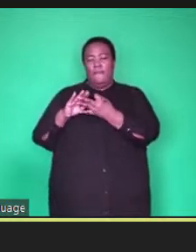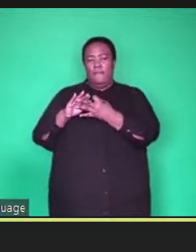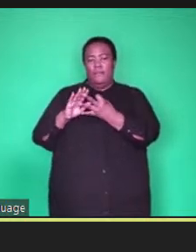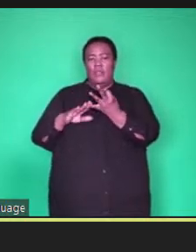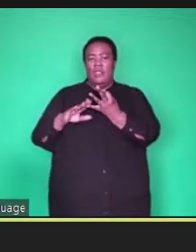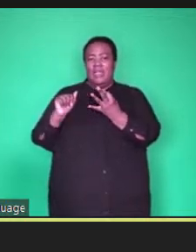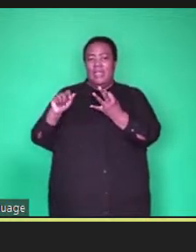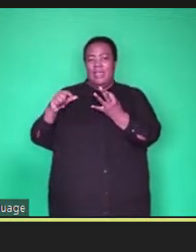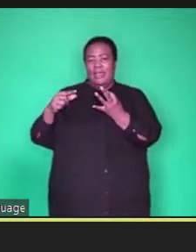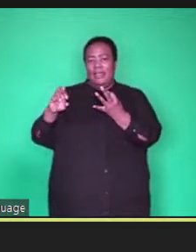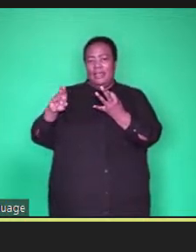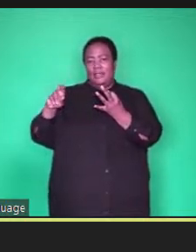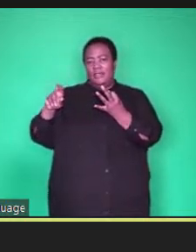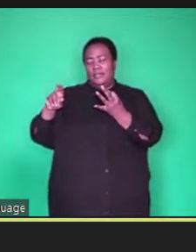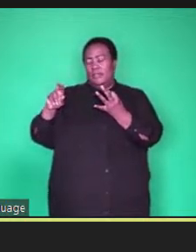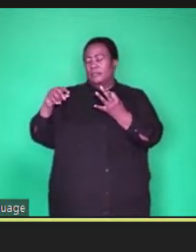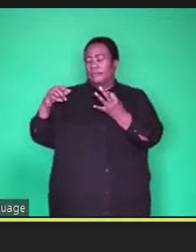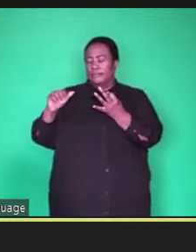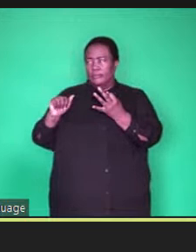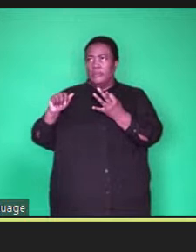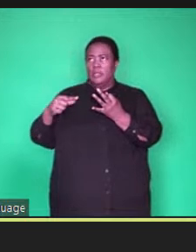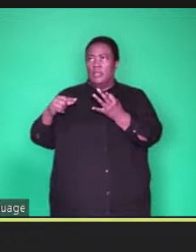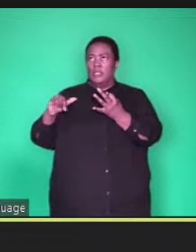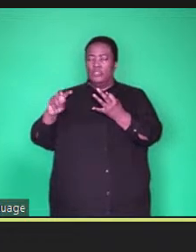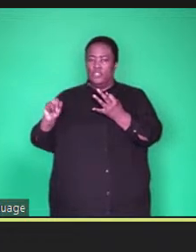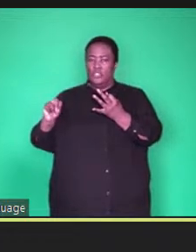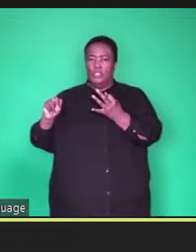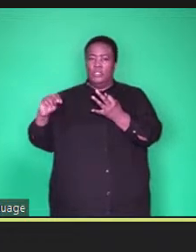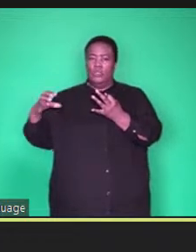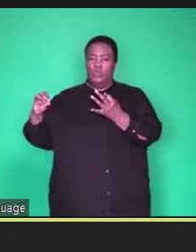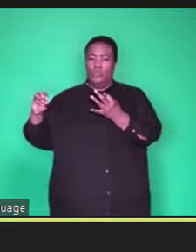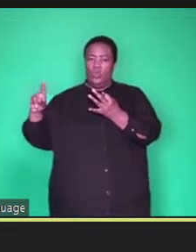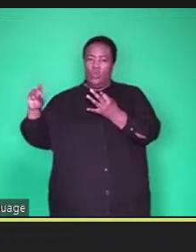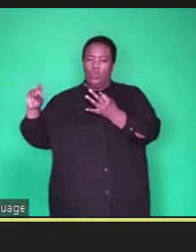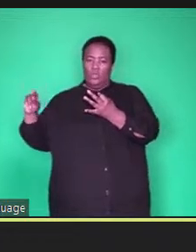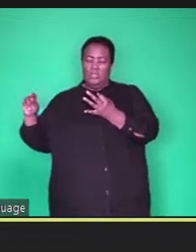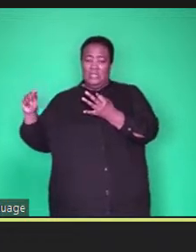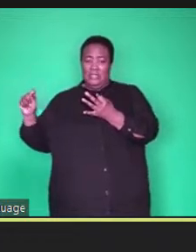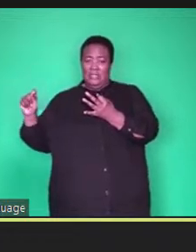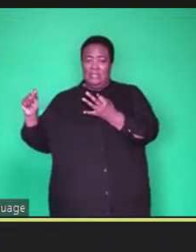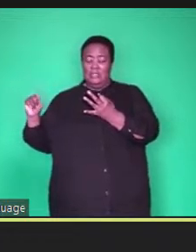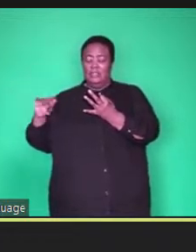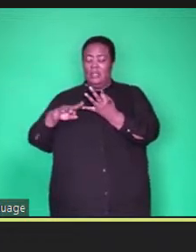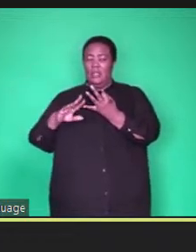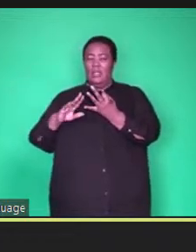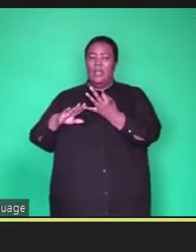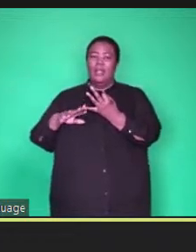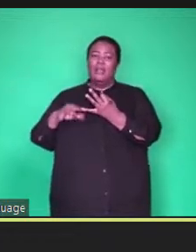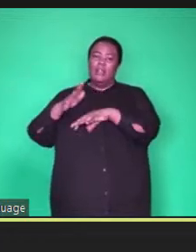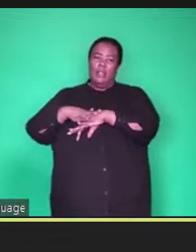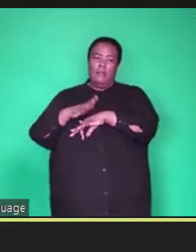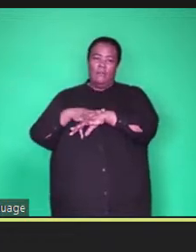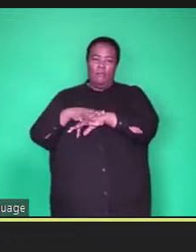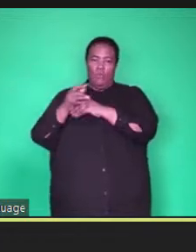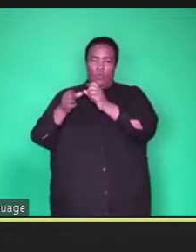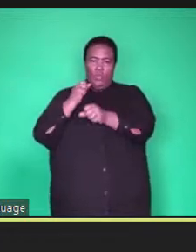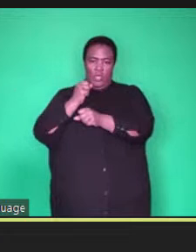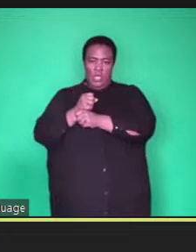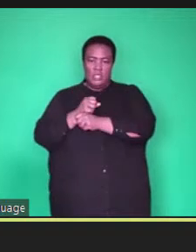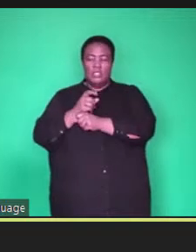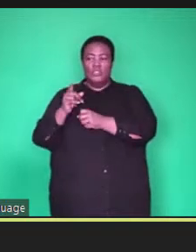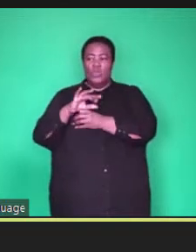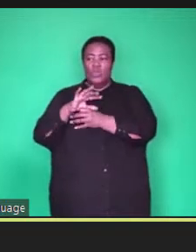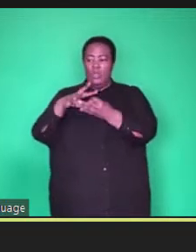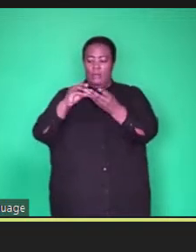you data from these three sites that have now been harmonized on the topics that we've been discussing. But